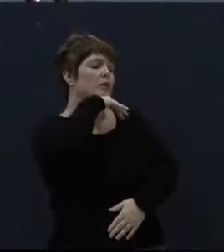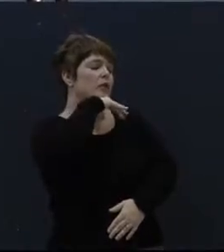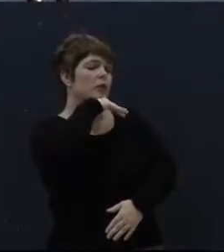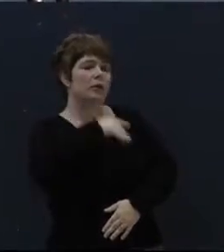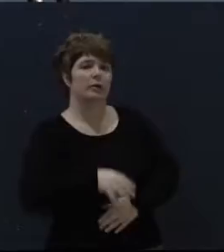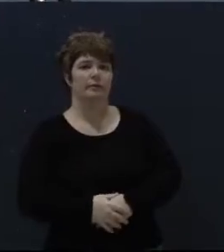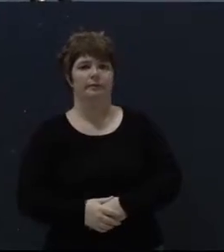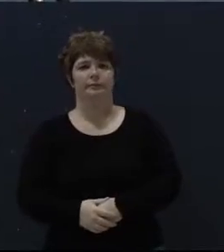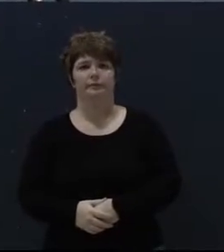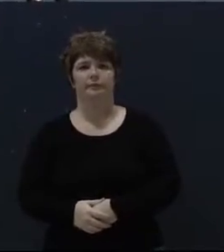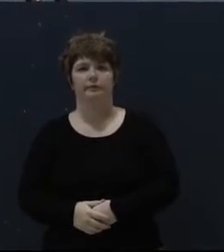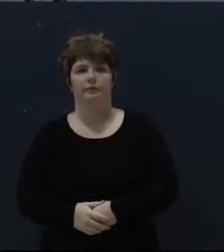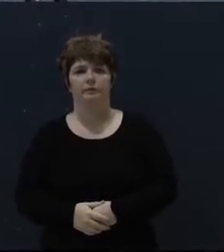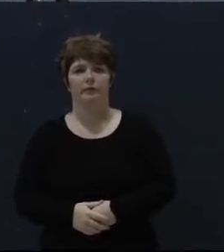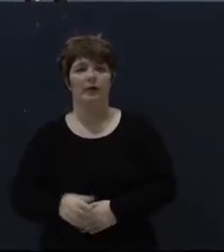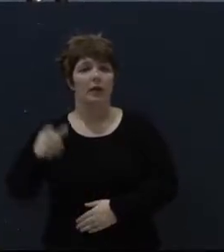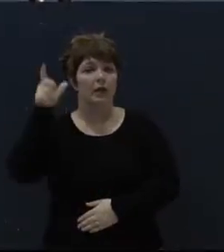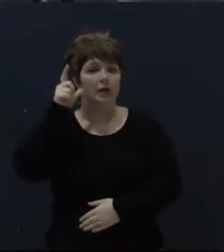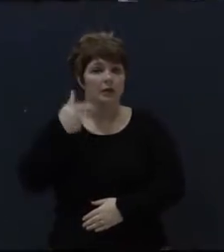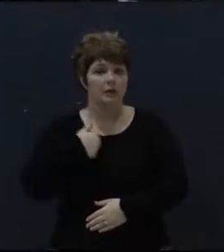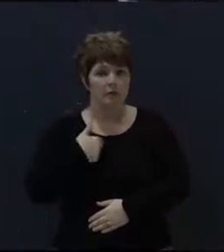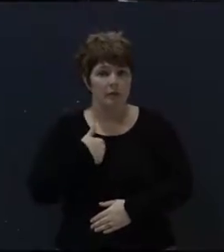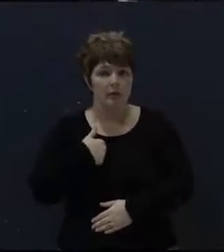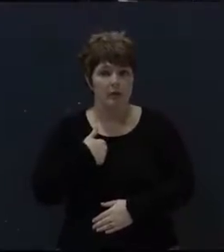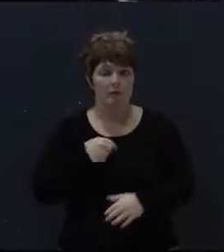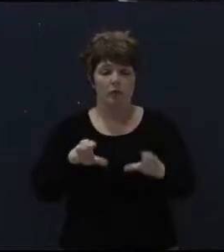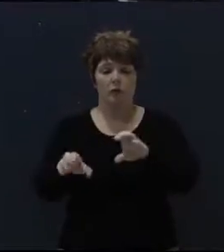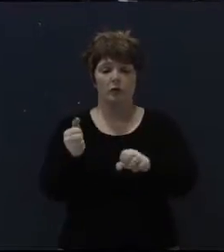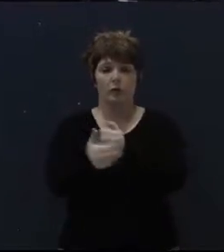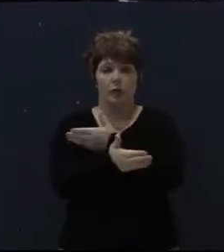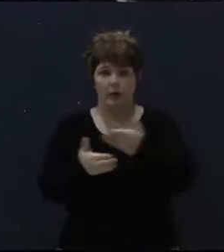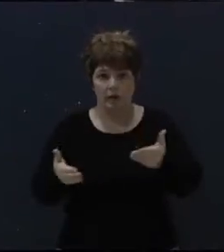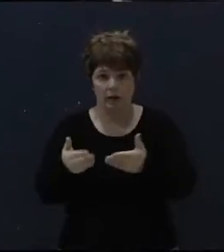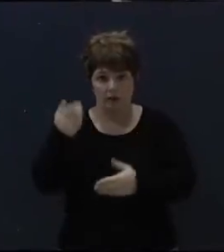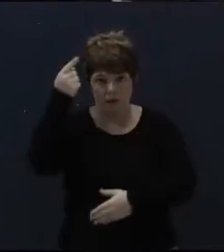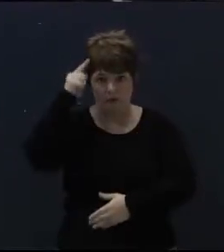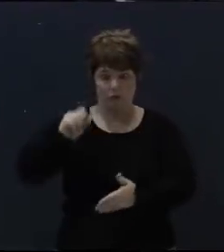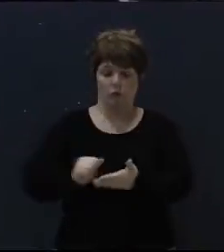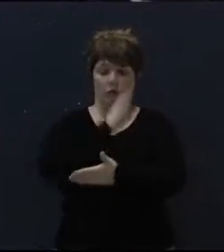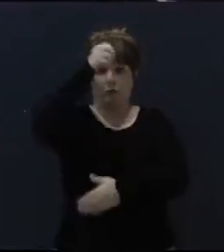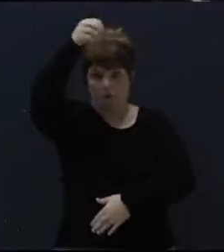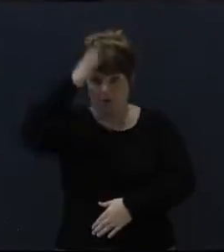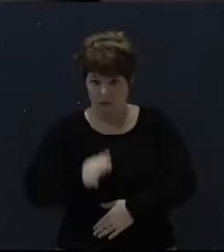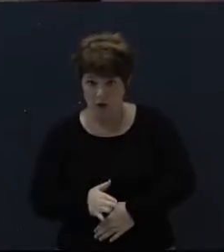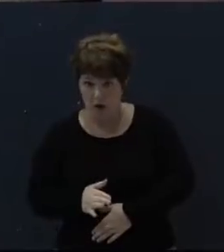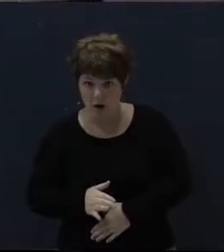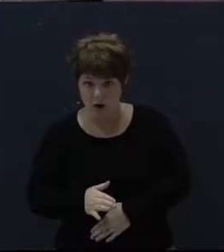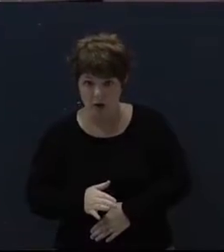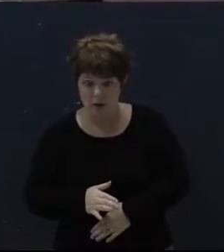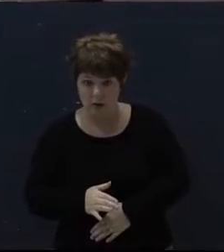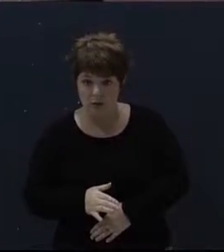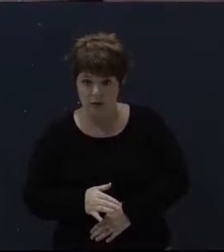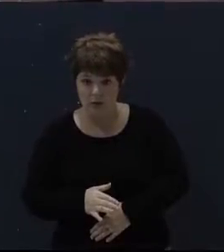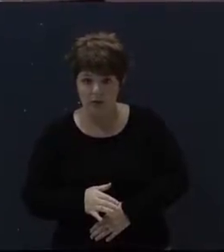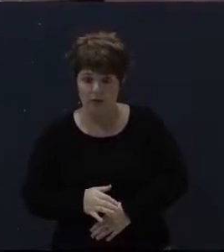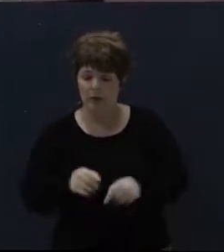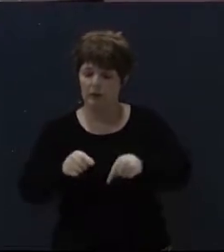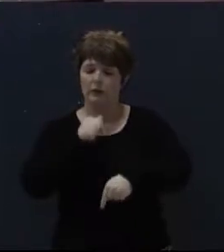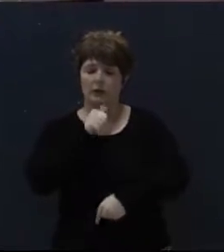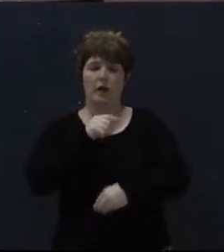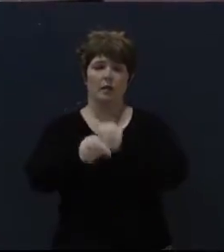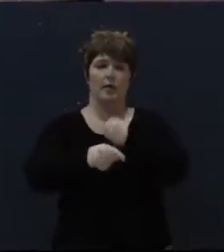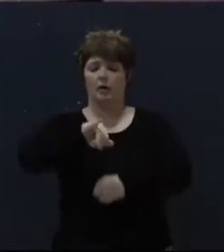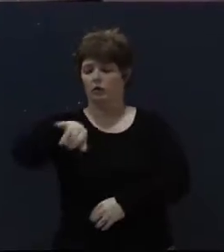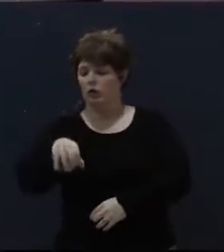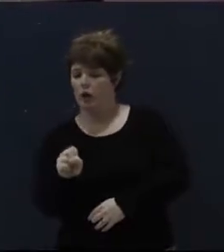way, hey, listen to me. If we're going to do anything, it ought to be for the glory of God. Hey, this ain't about John Smith.